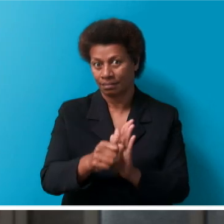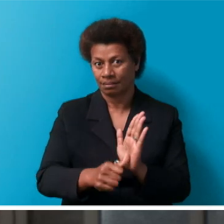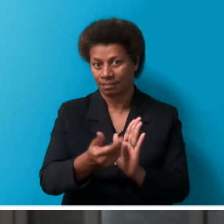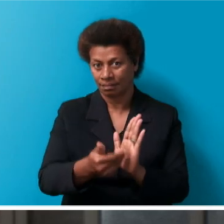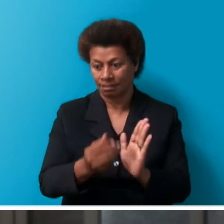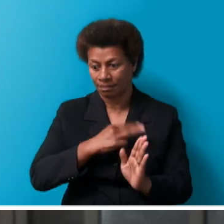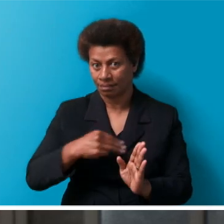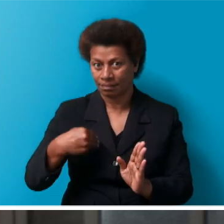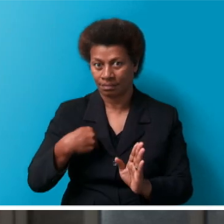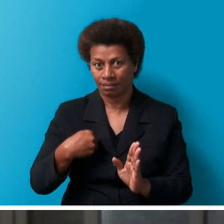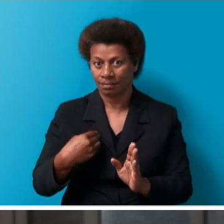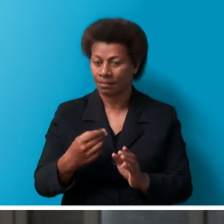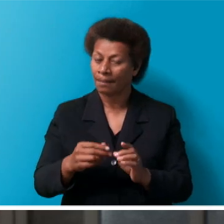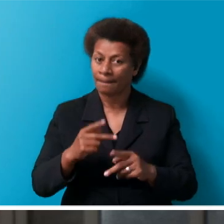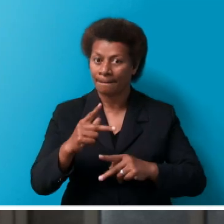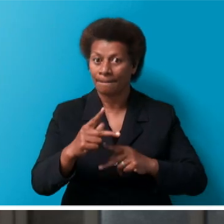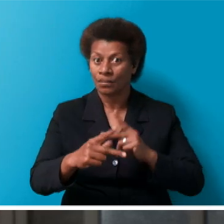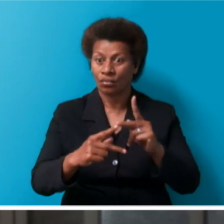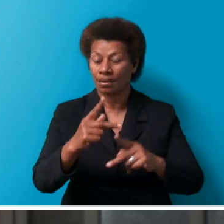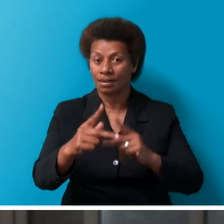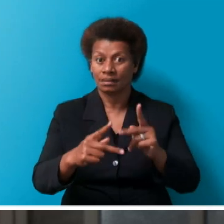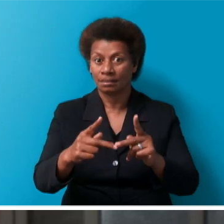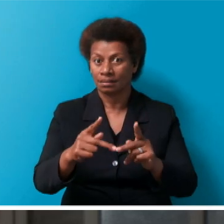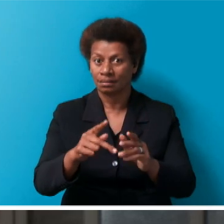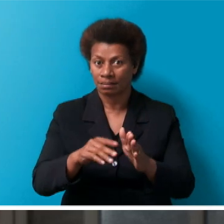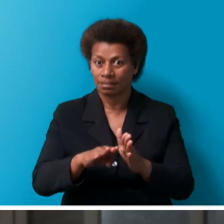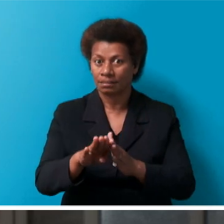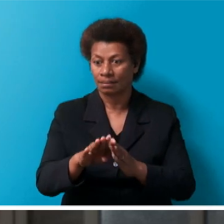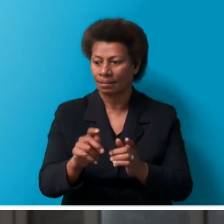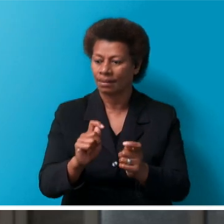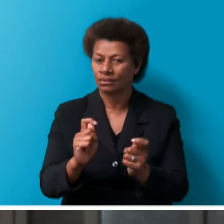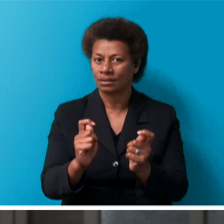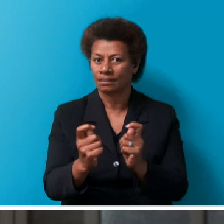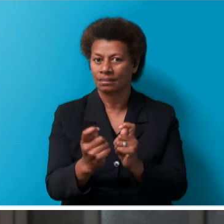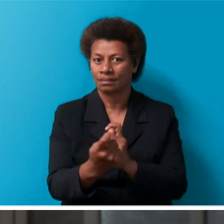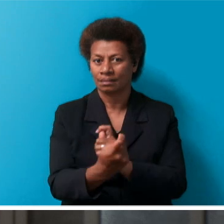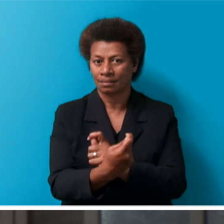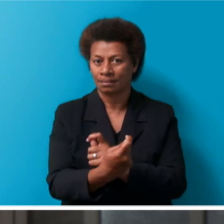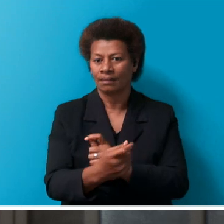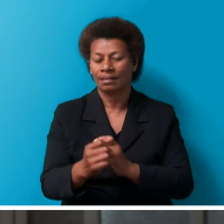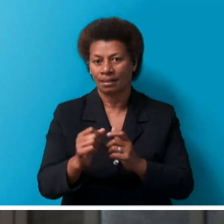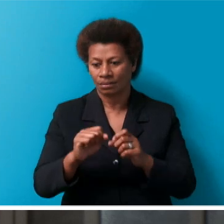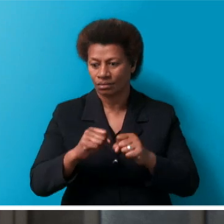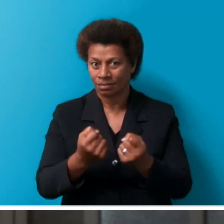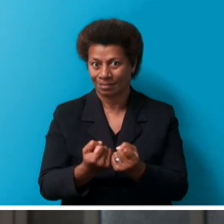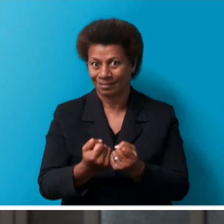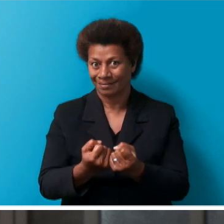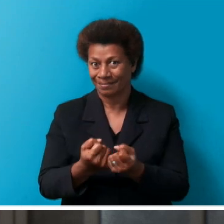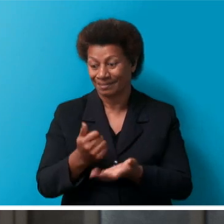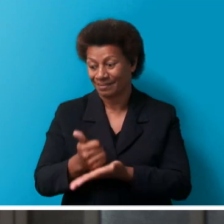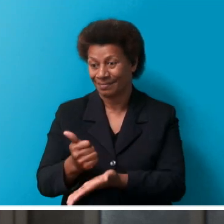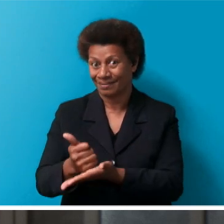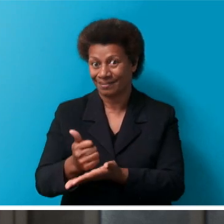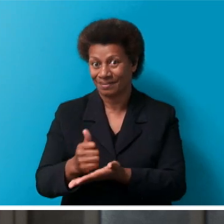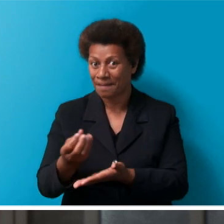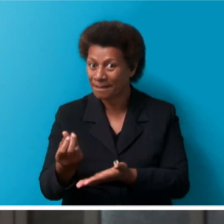has made significant progress in this space, including adjustments to social assistance allowance, converting